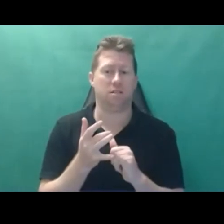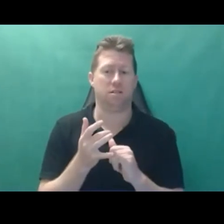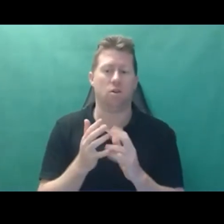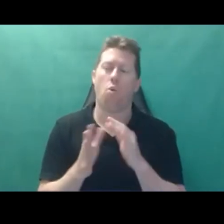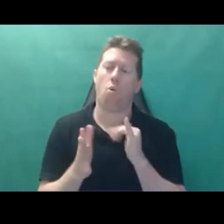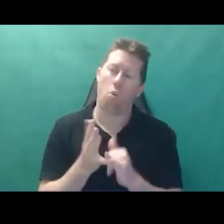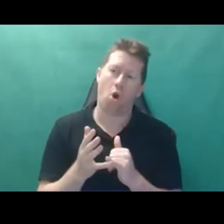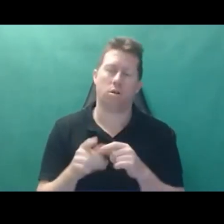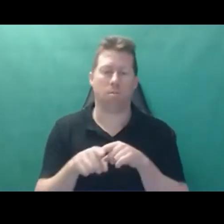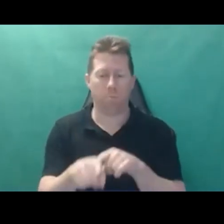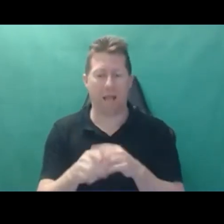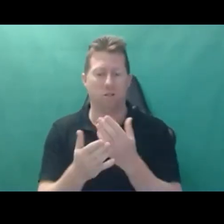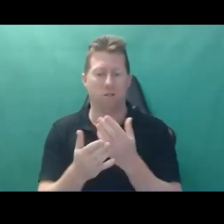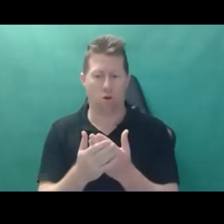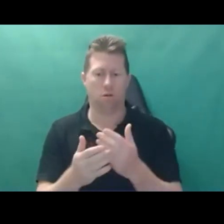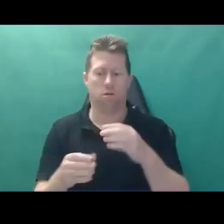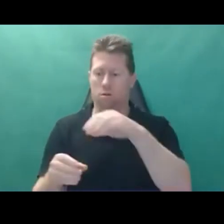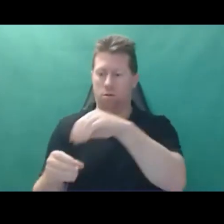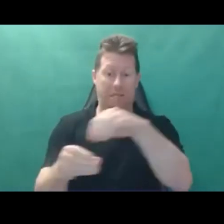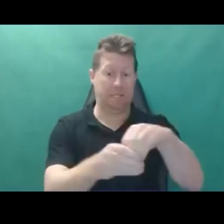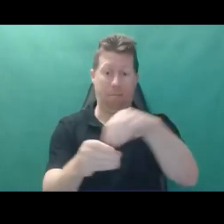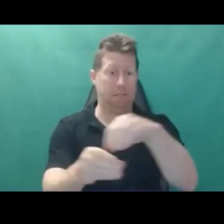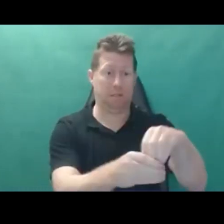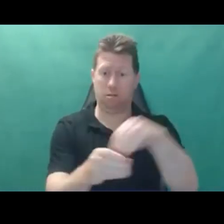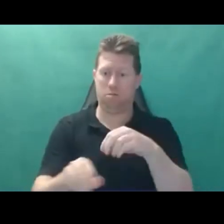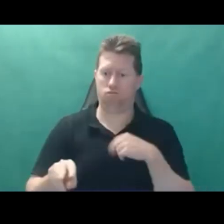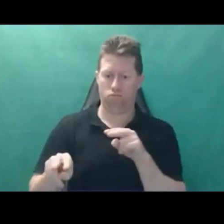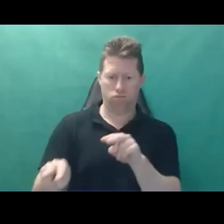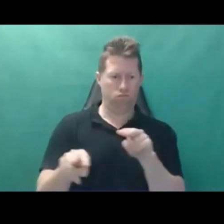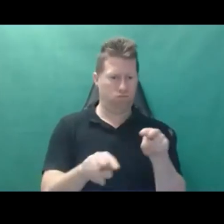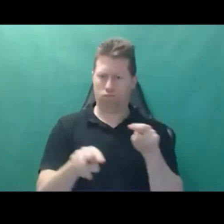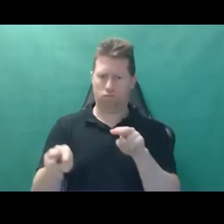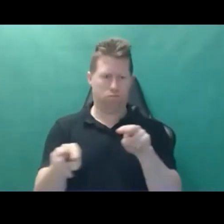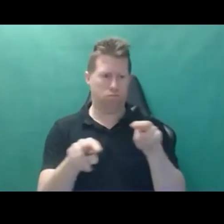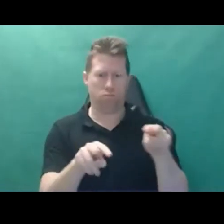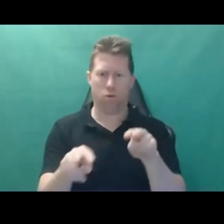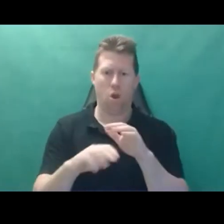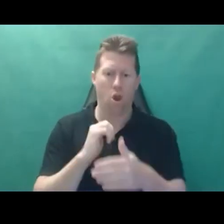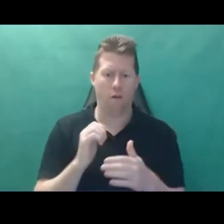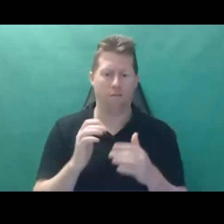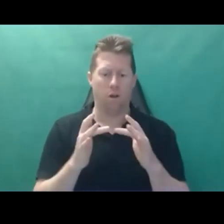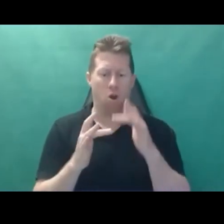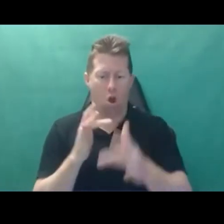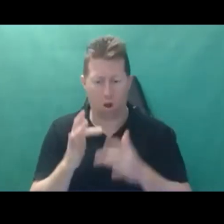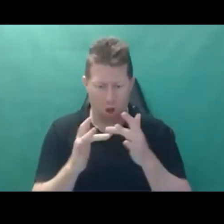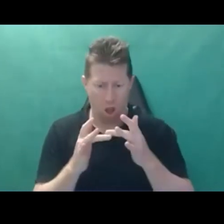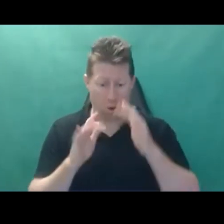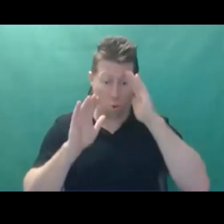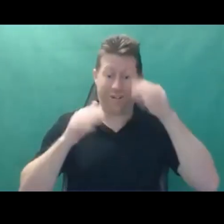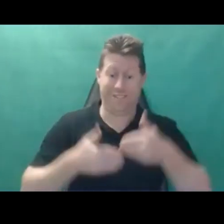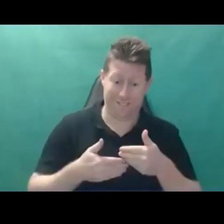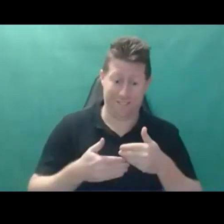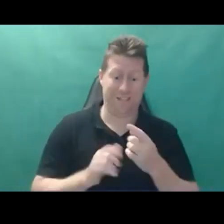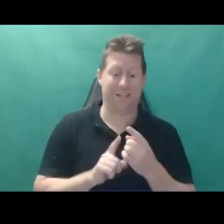based on participant observation of online autistic self advocacy communities